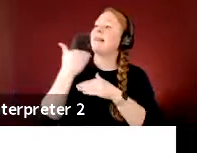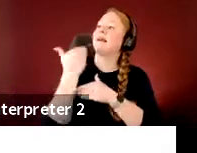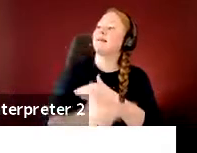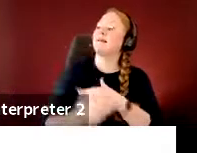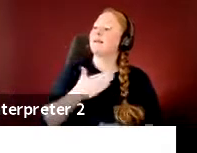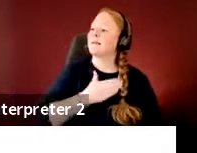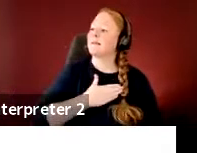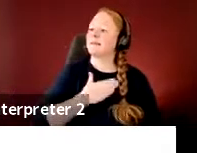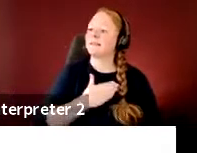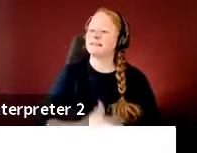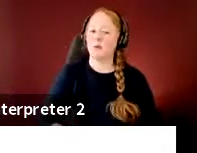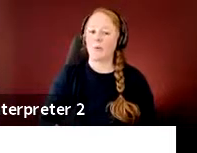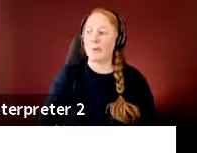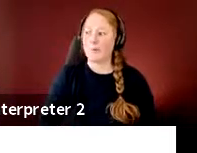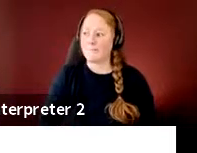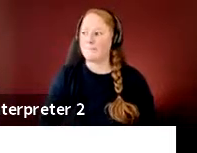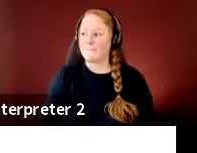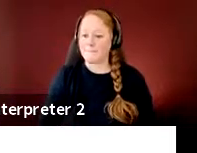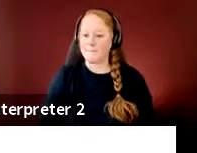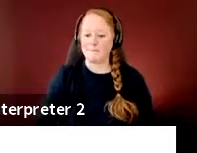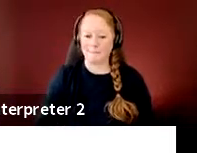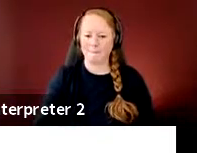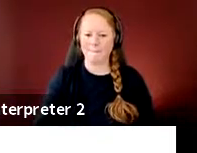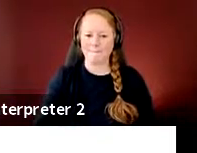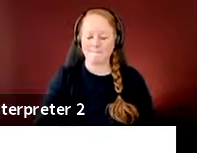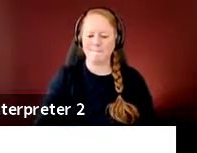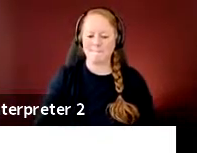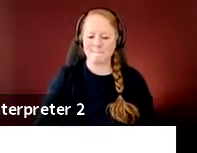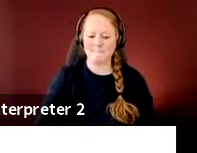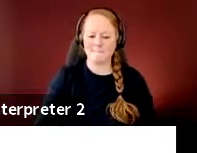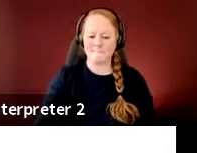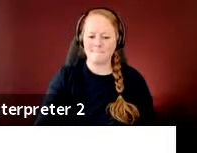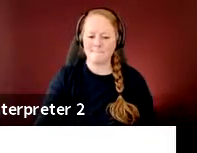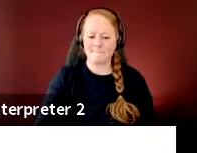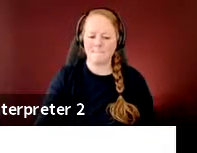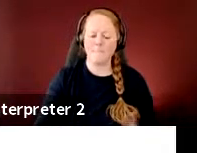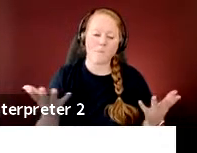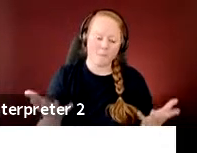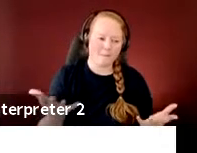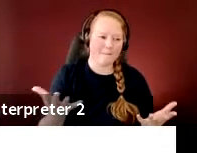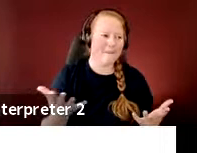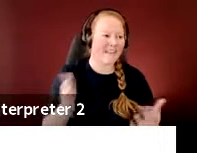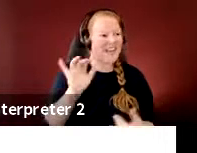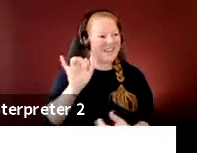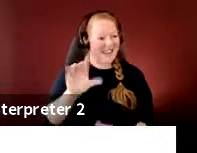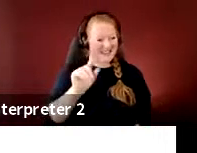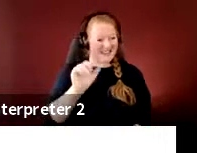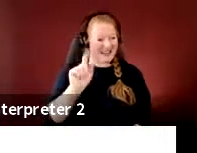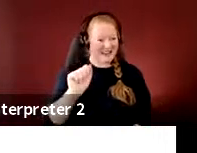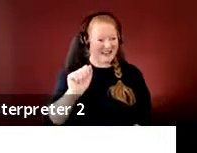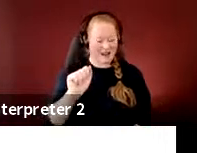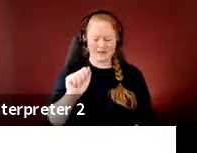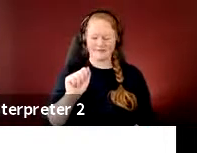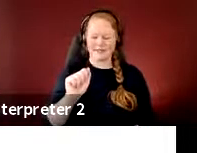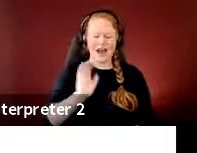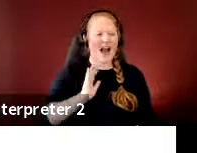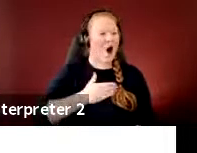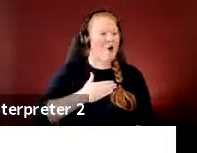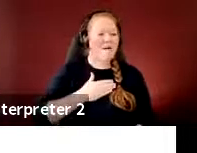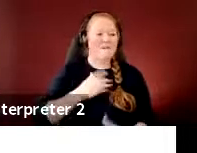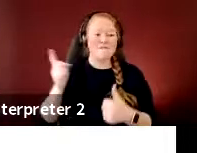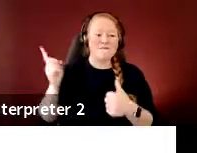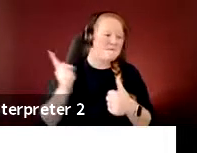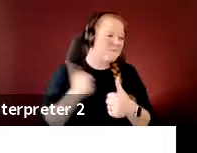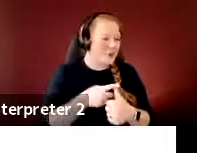So based on the first priority, based on the data, our first priority is meeting critical health